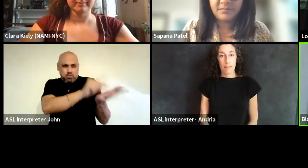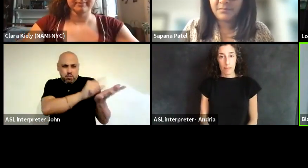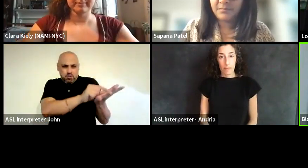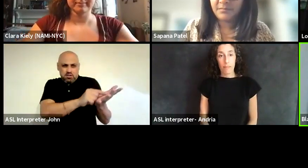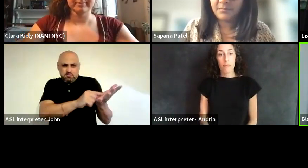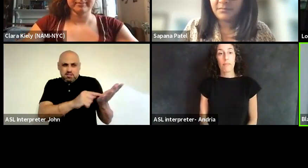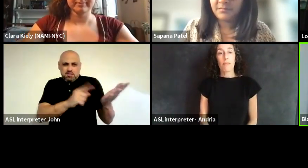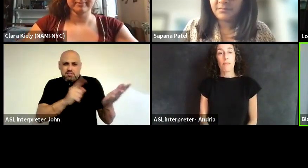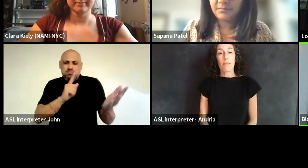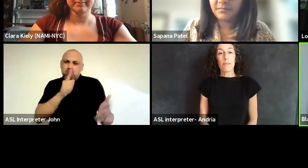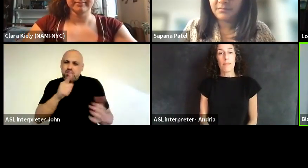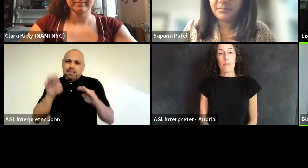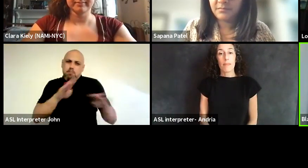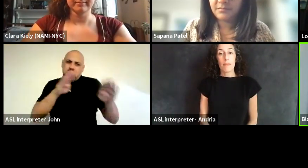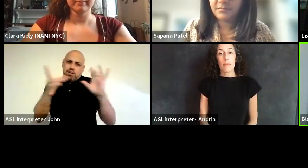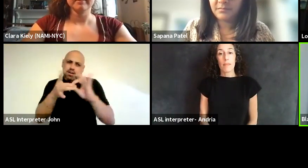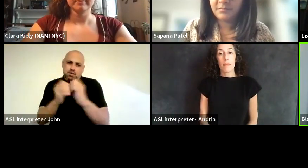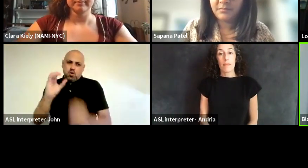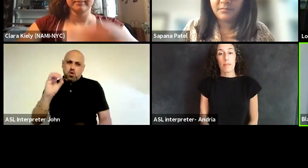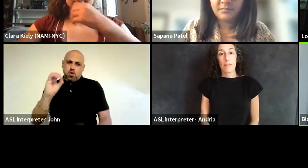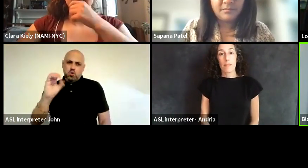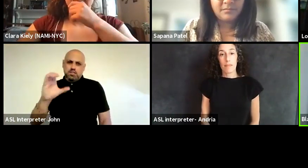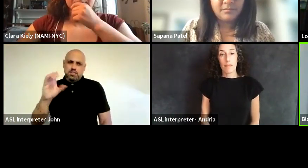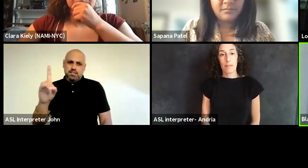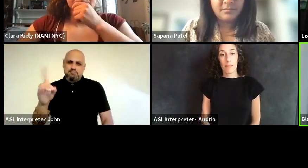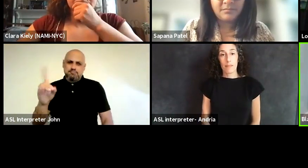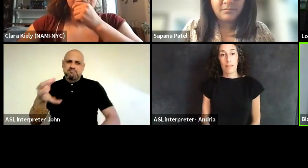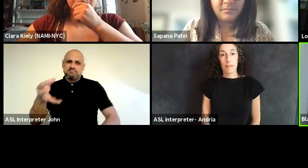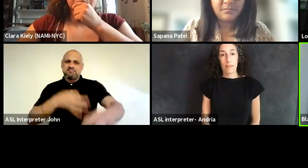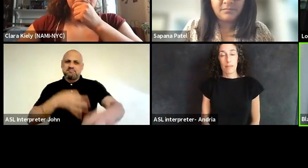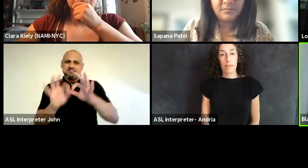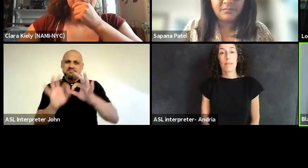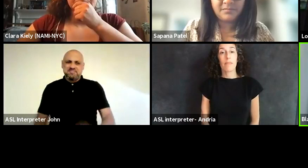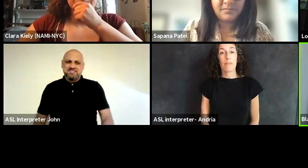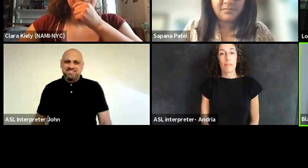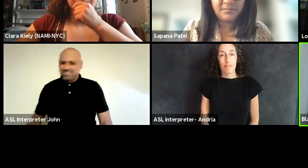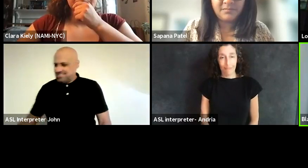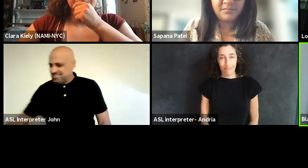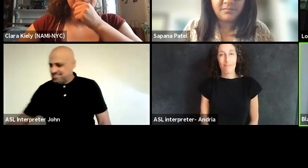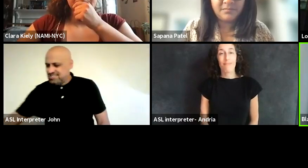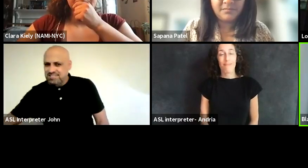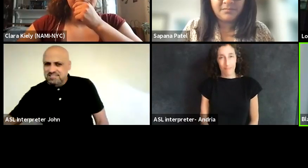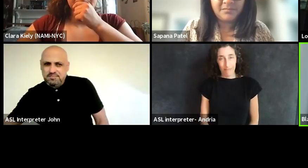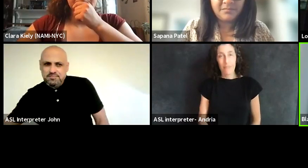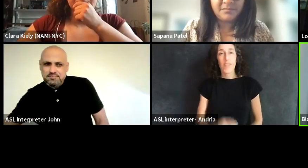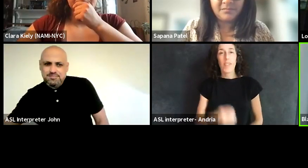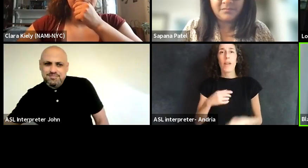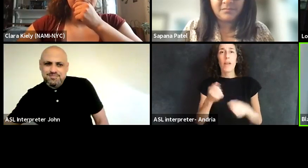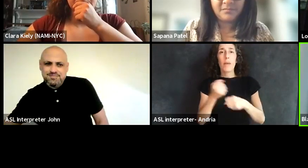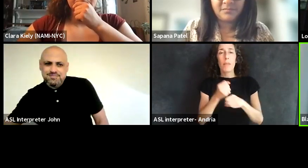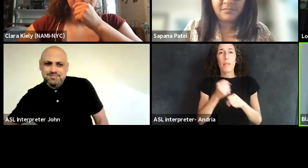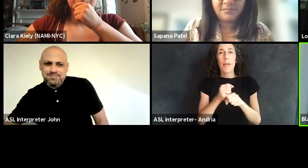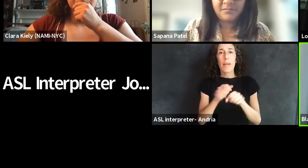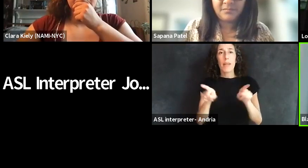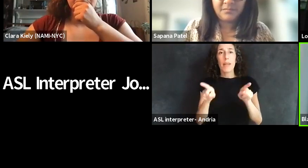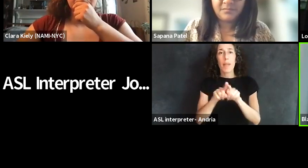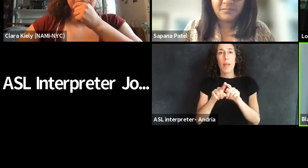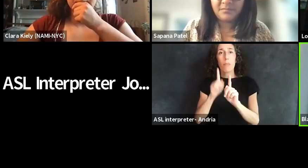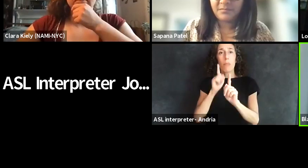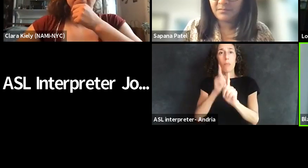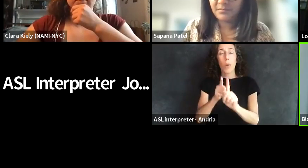OCD behavior, if that makes sense. So once again, and I guess I would make that same point, which is an intrusive thought doesn't mean